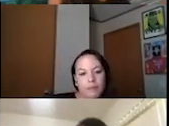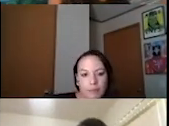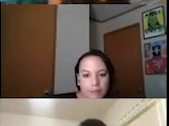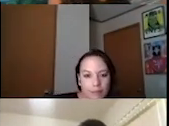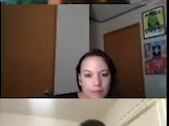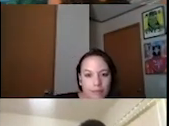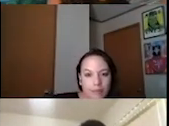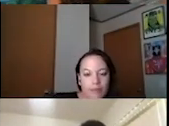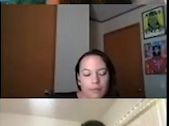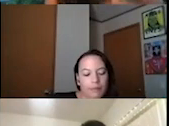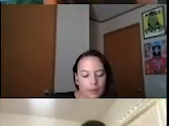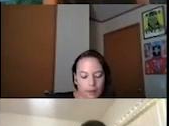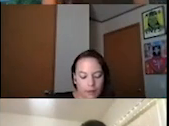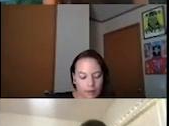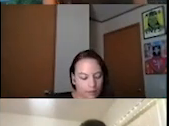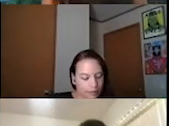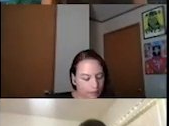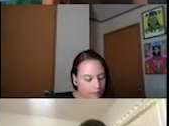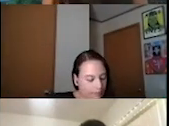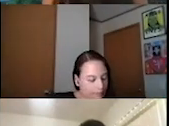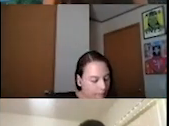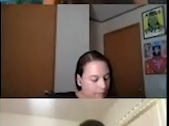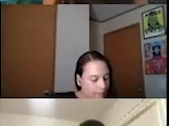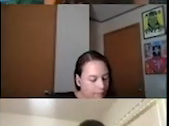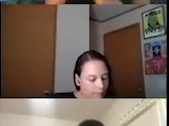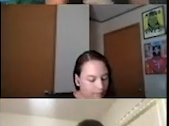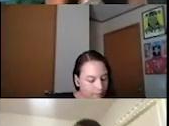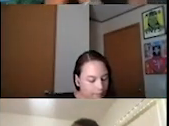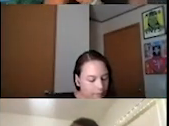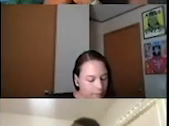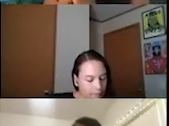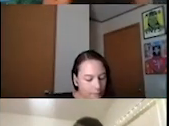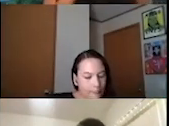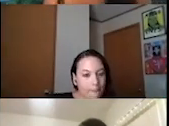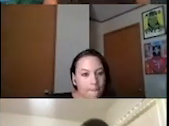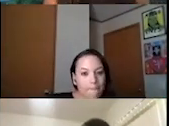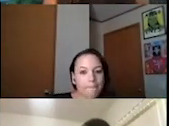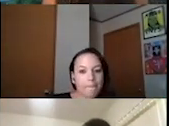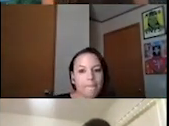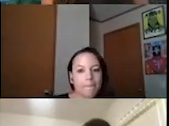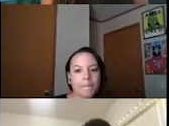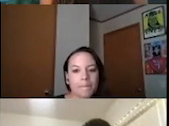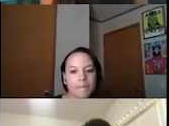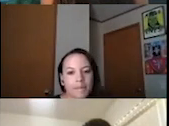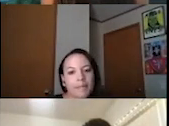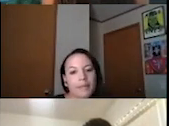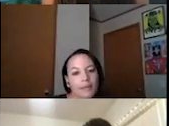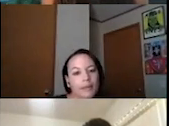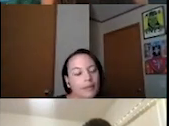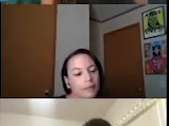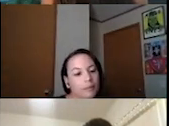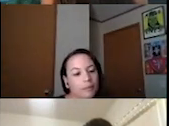linked, right? All research is political, all making is political, all made things or artifacts are